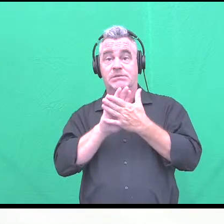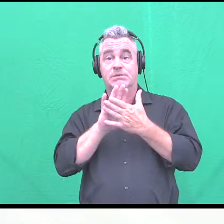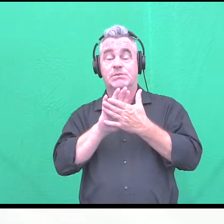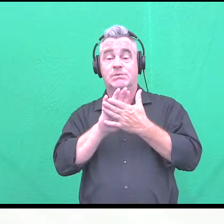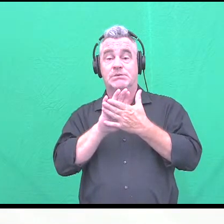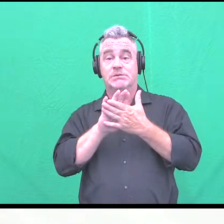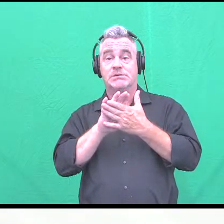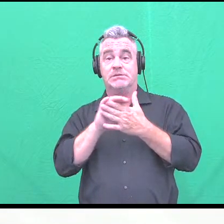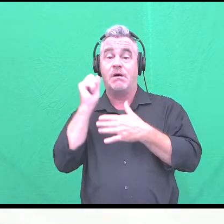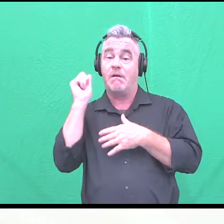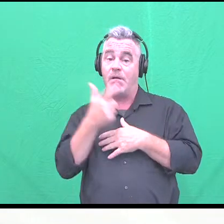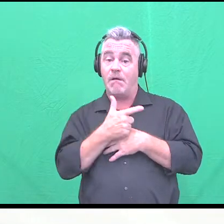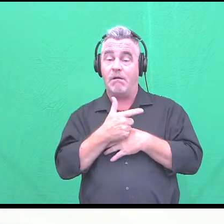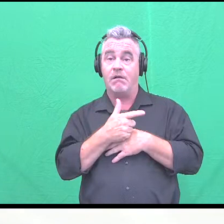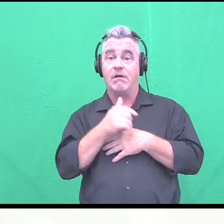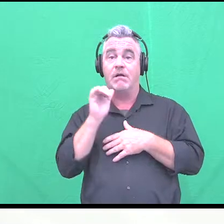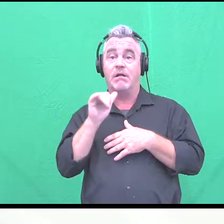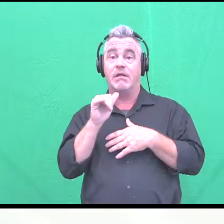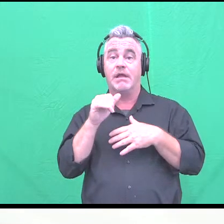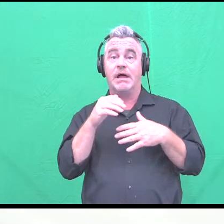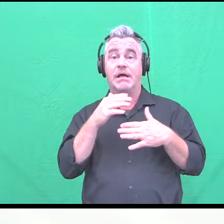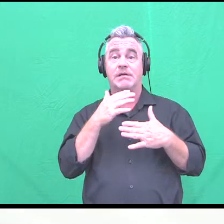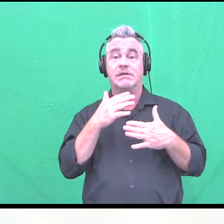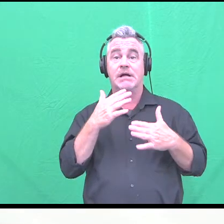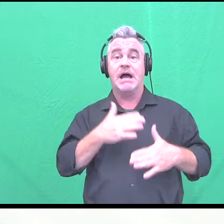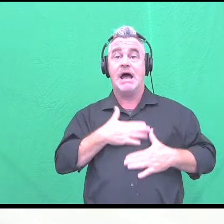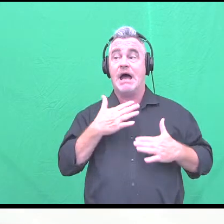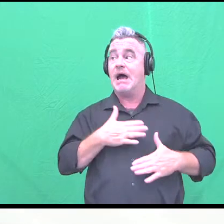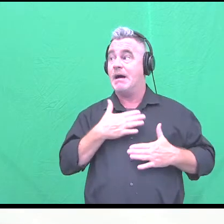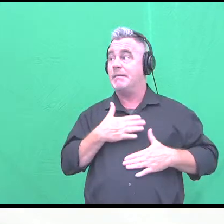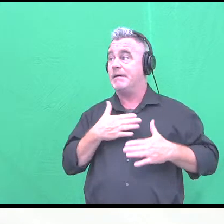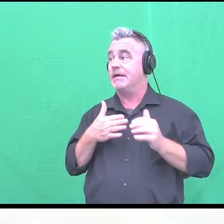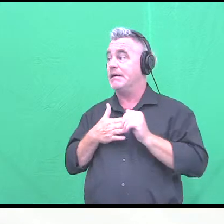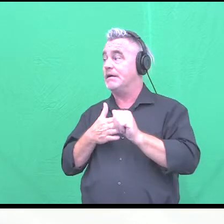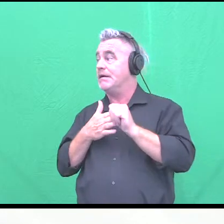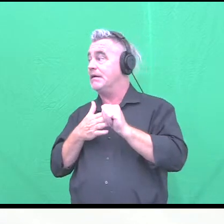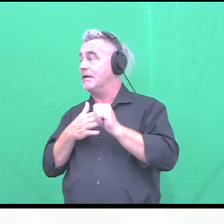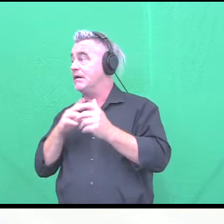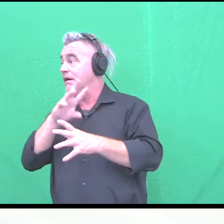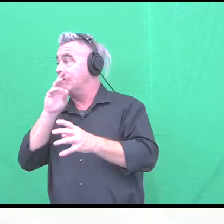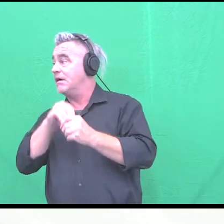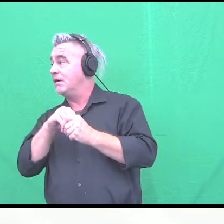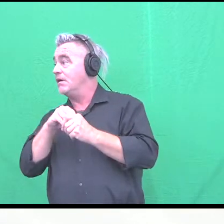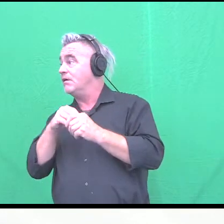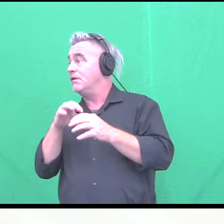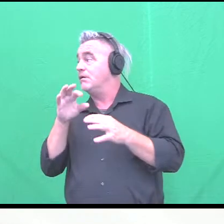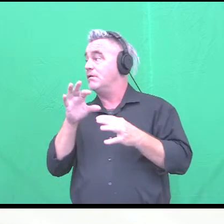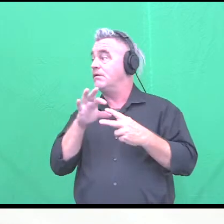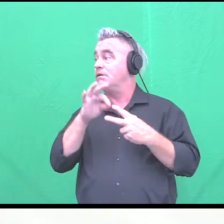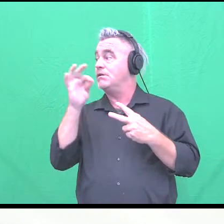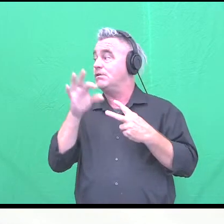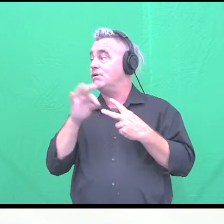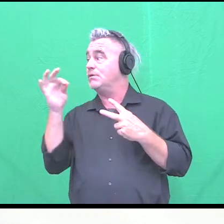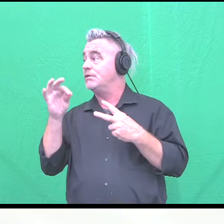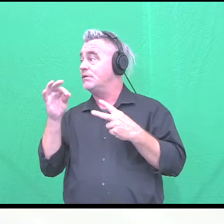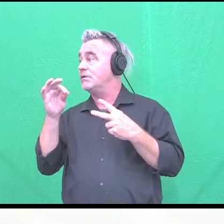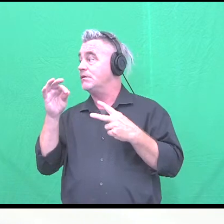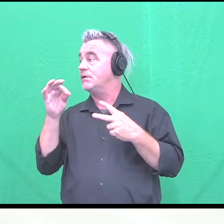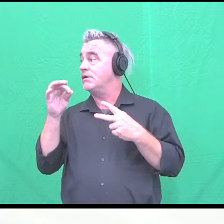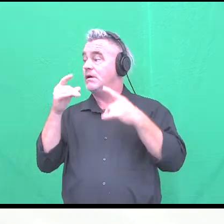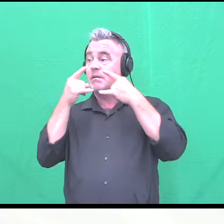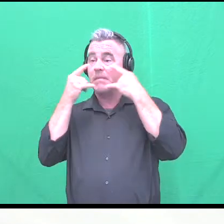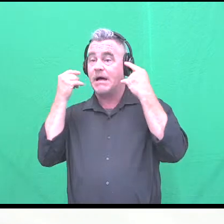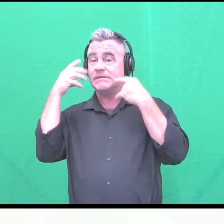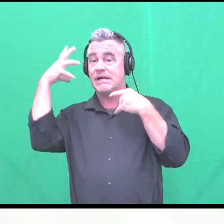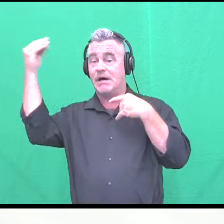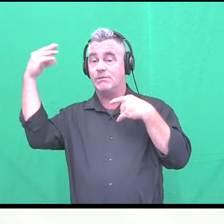And that we're very pleased that that guidance also includes optional masks outside. So when